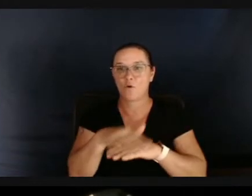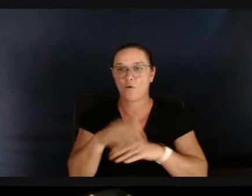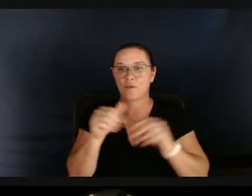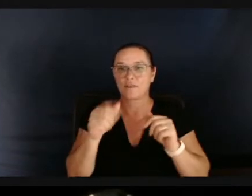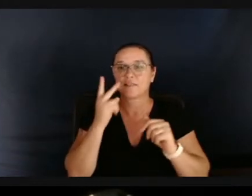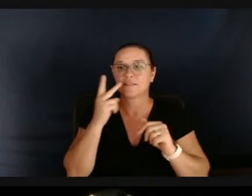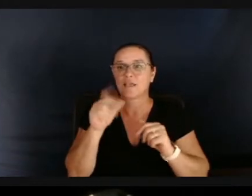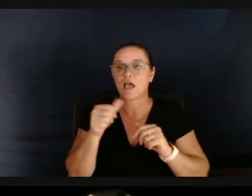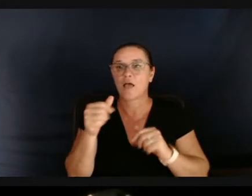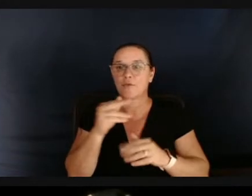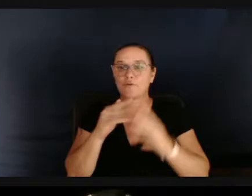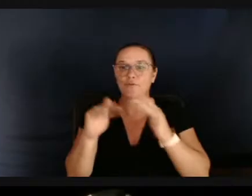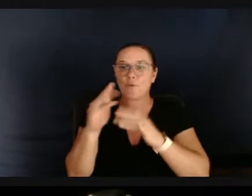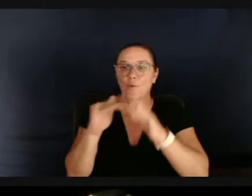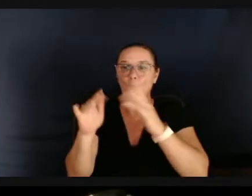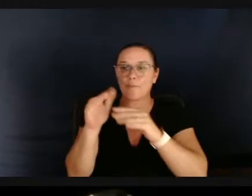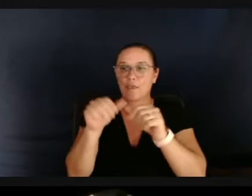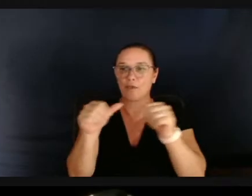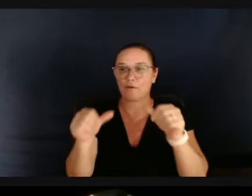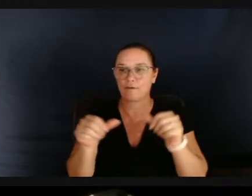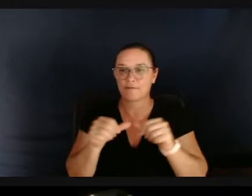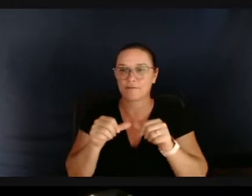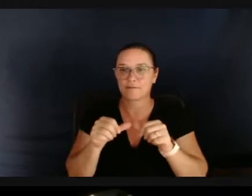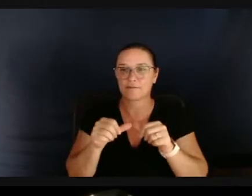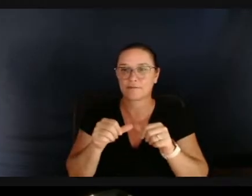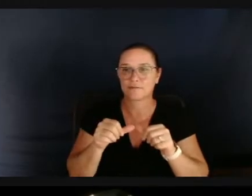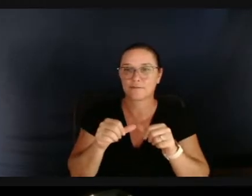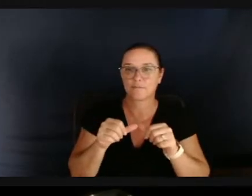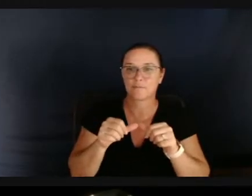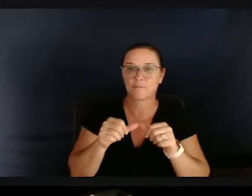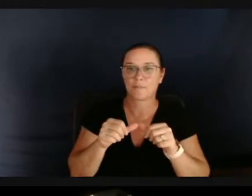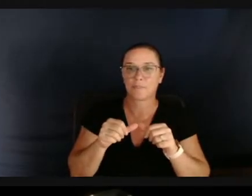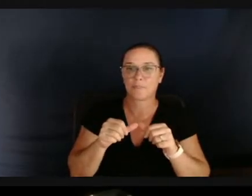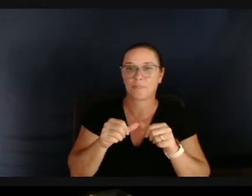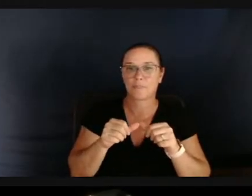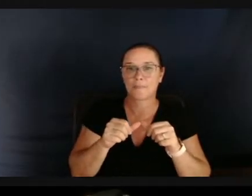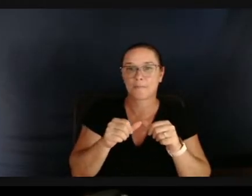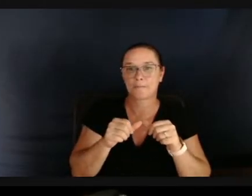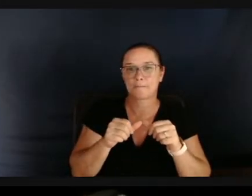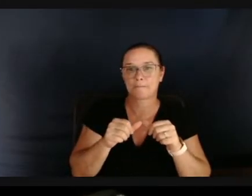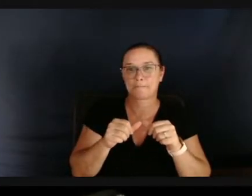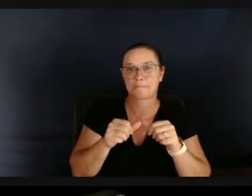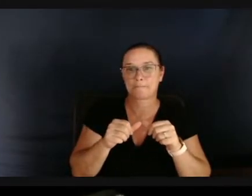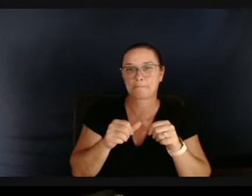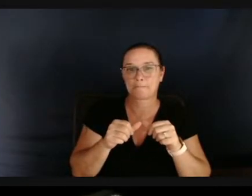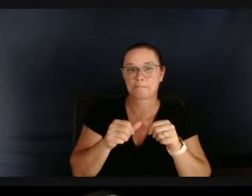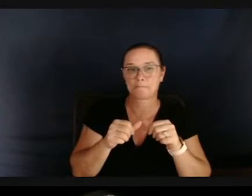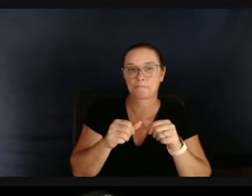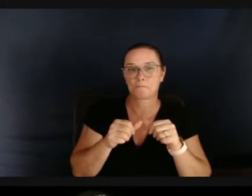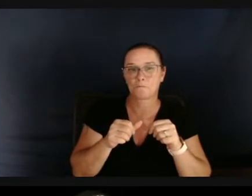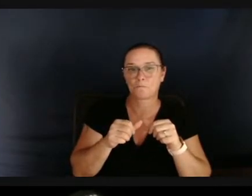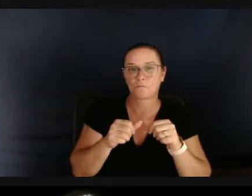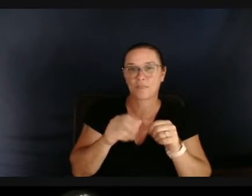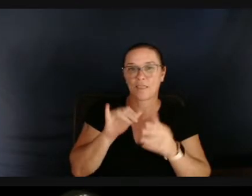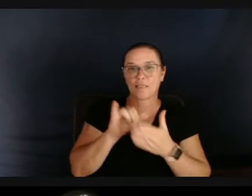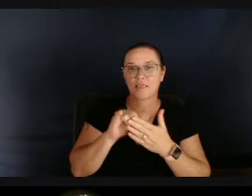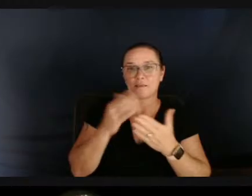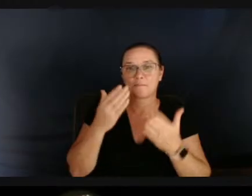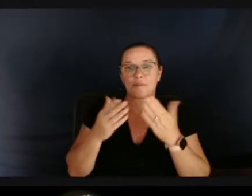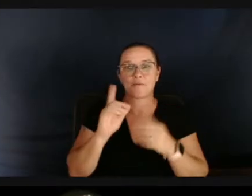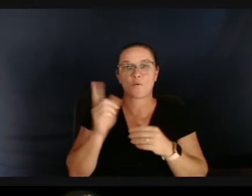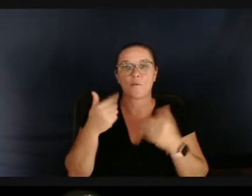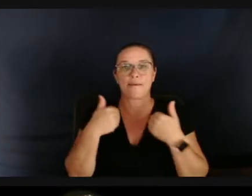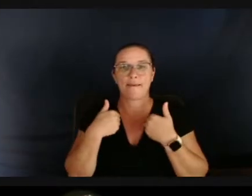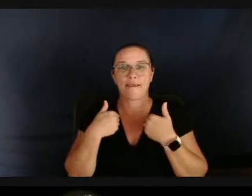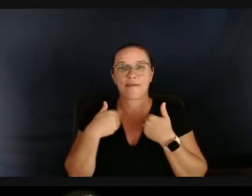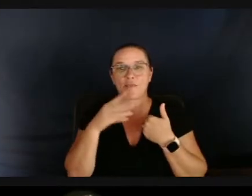degassing and fuming concentrated here and here. I feel like this area in here might have been where we had that old west vent pond,